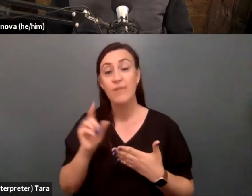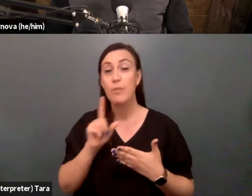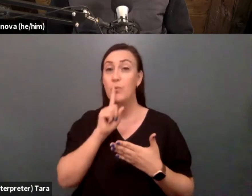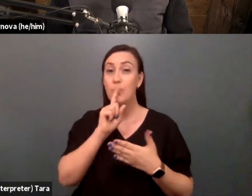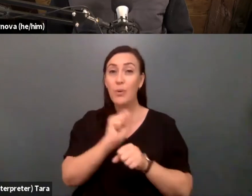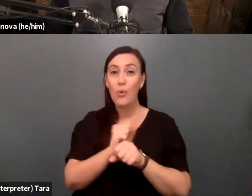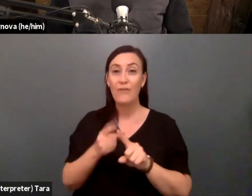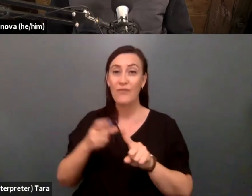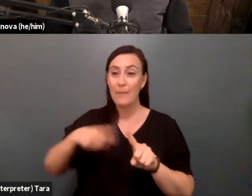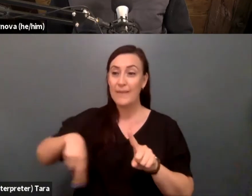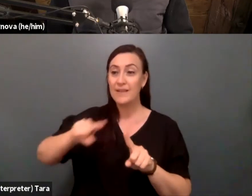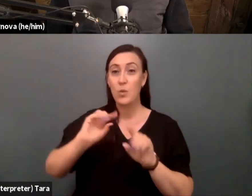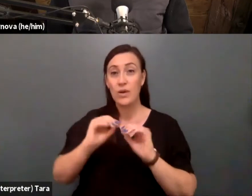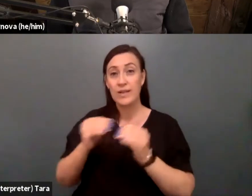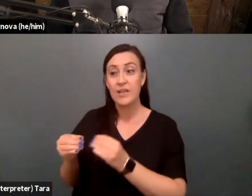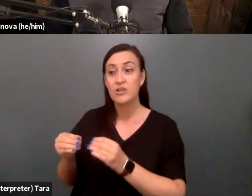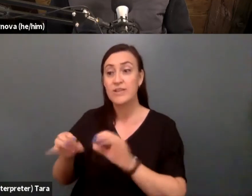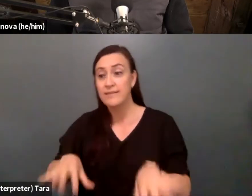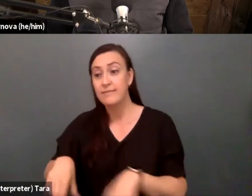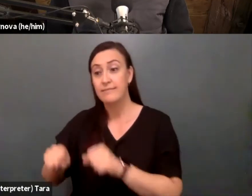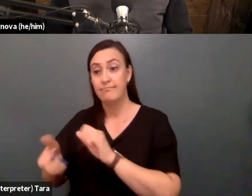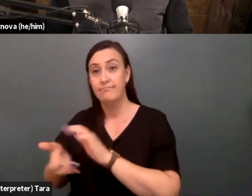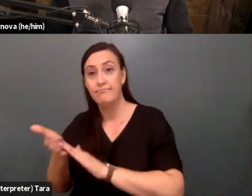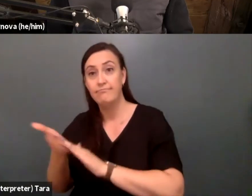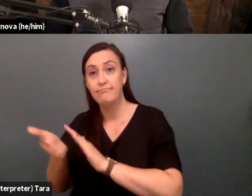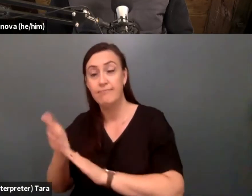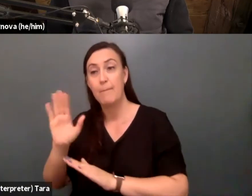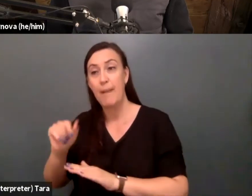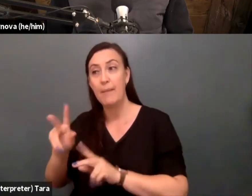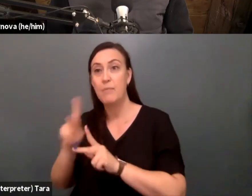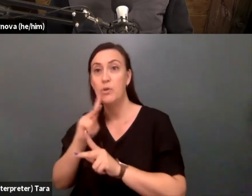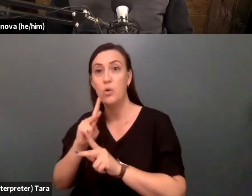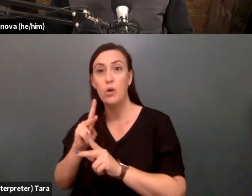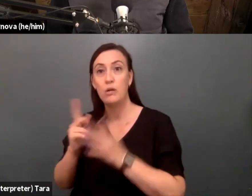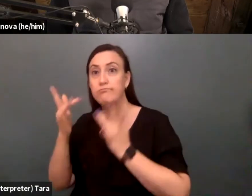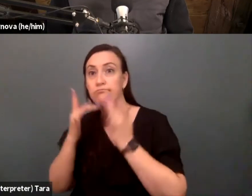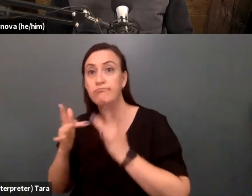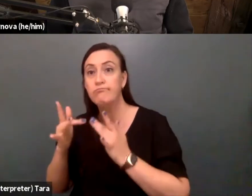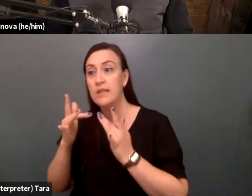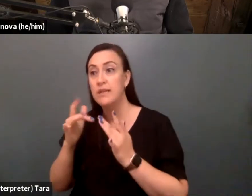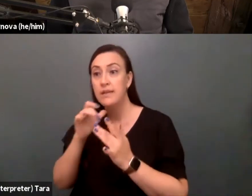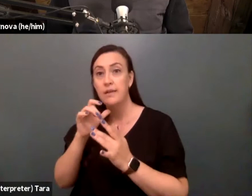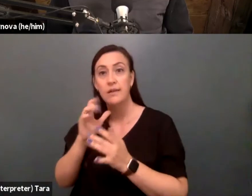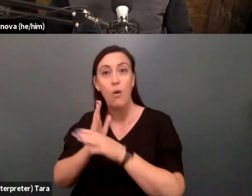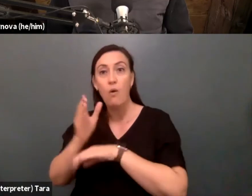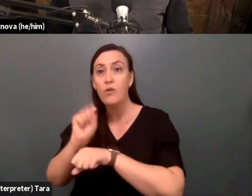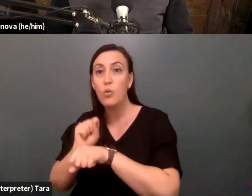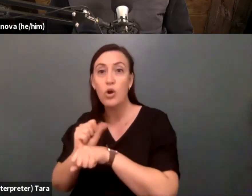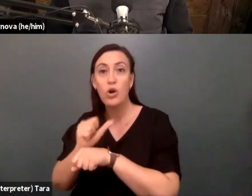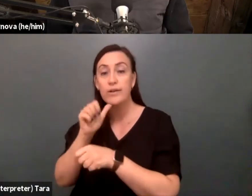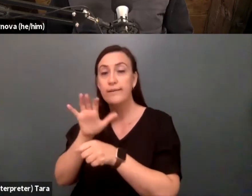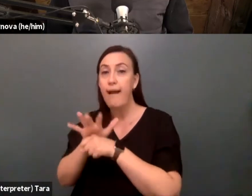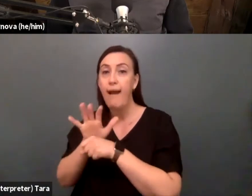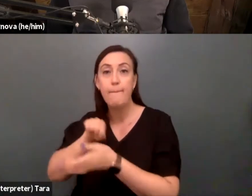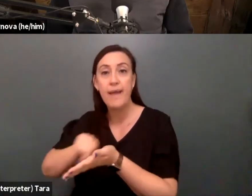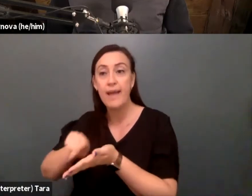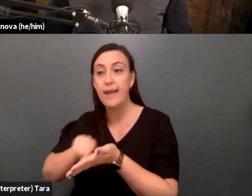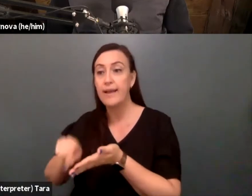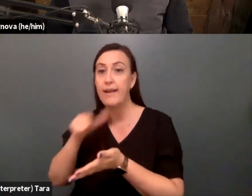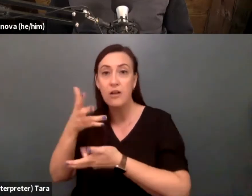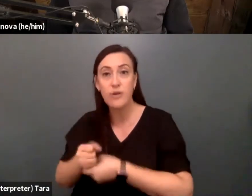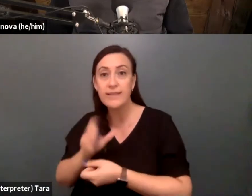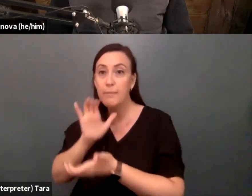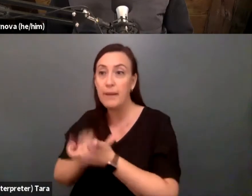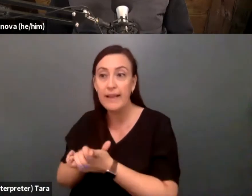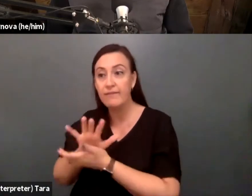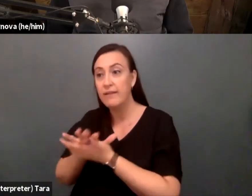these organizations is being done by the people who are overworked, underpaid, not listened to, trusted, or believed. And then their